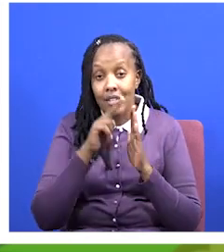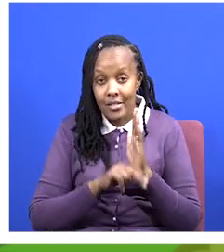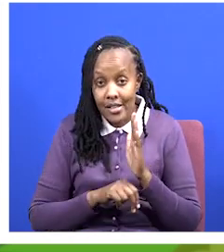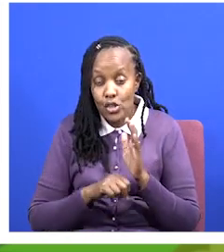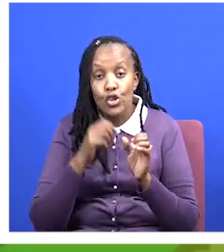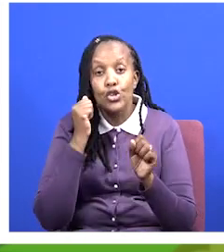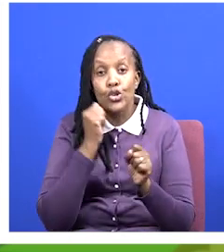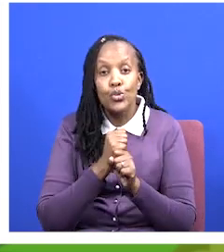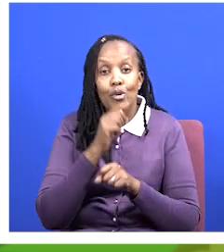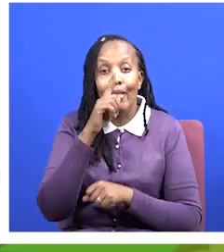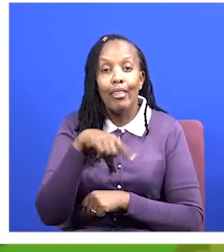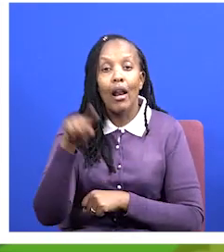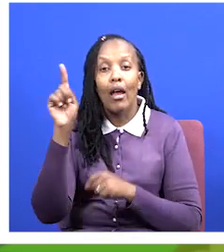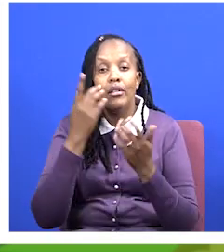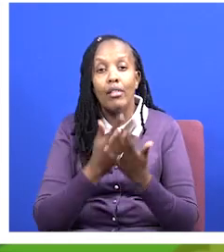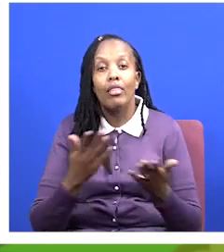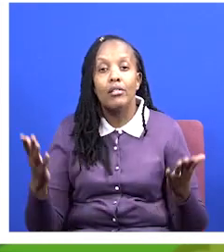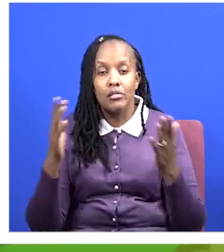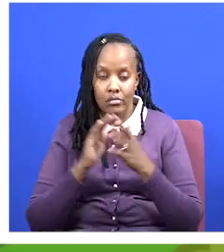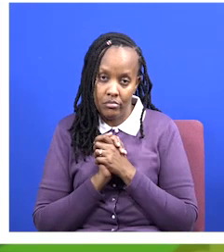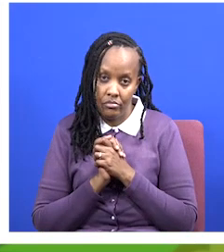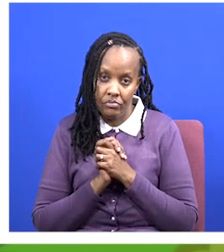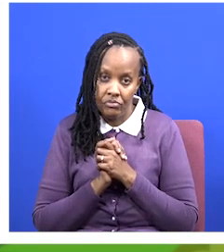Righteousness is doing the right thing.